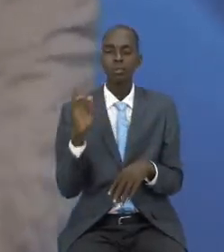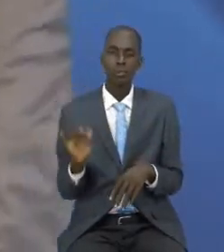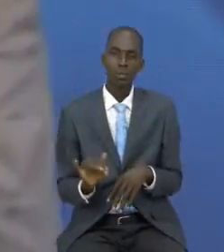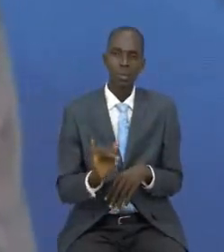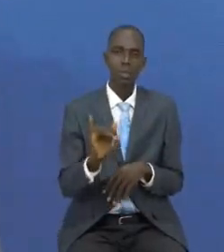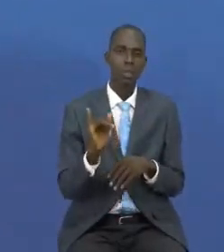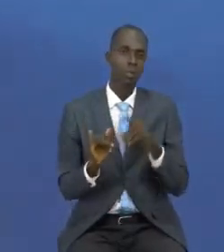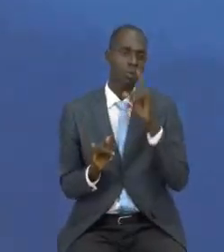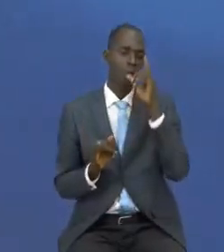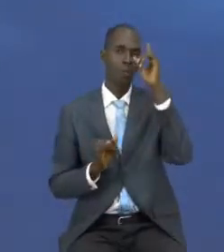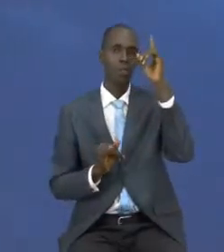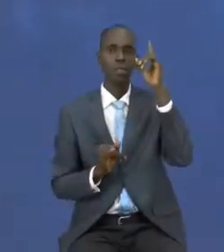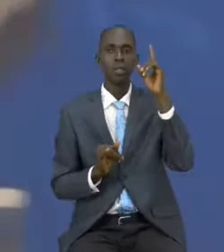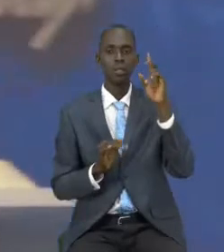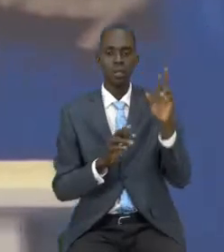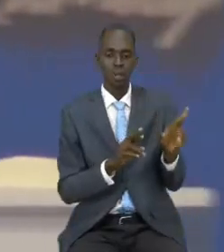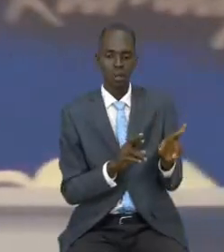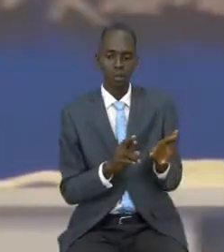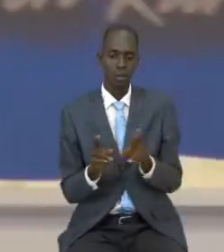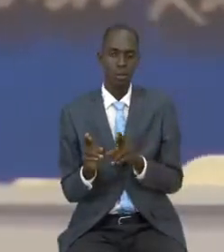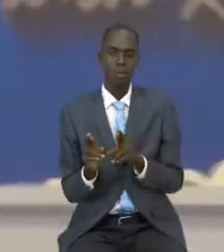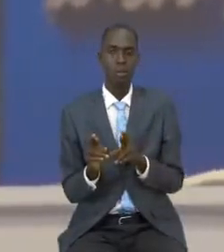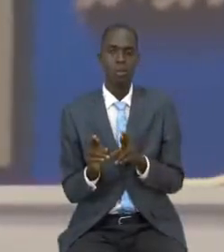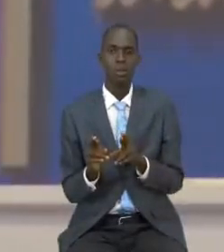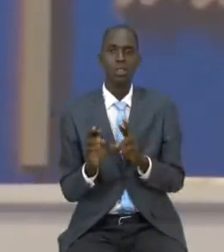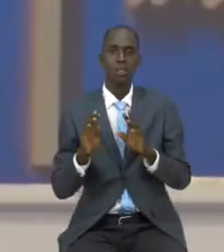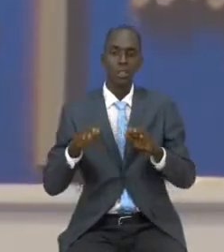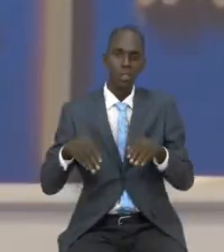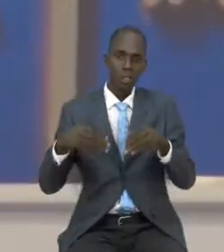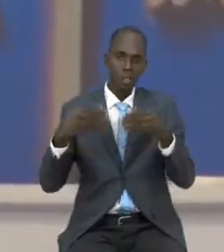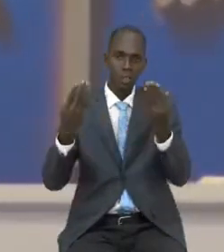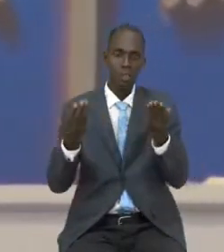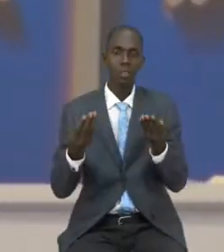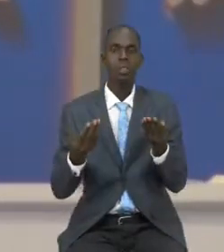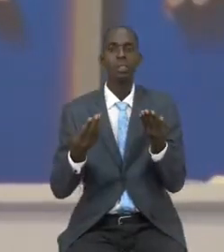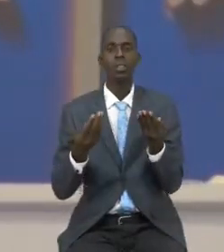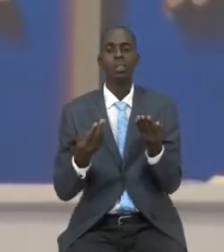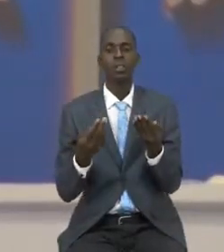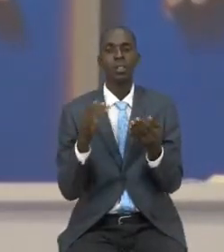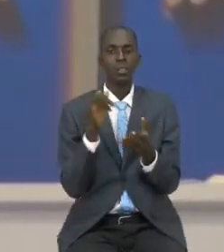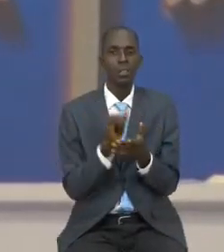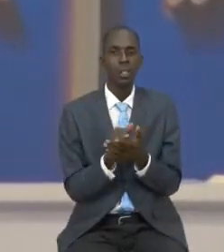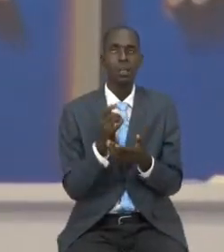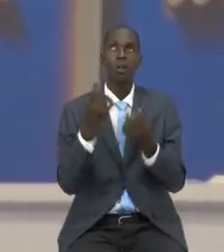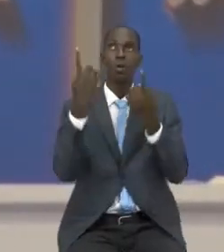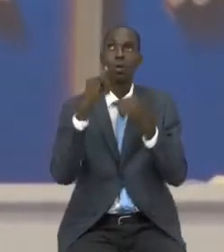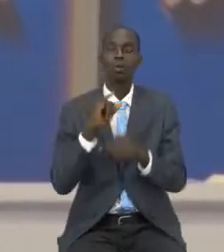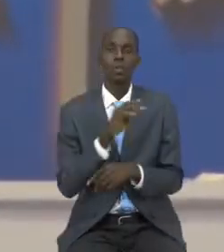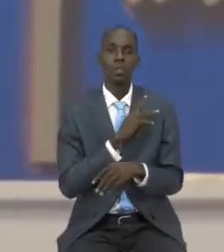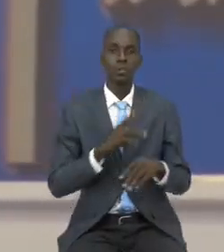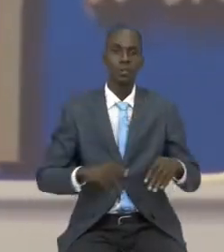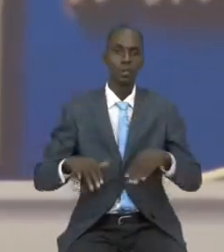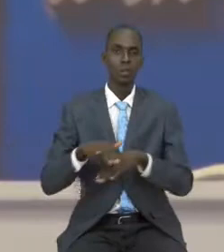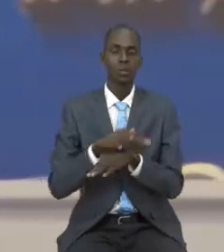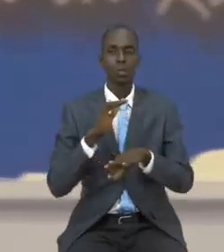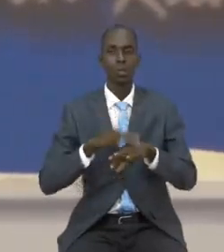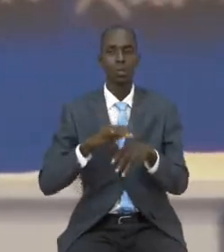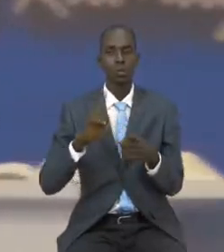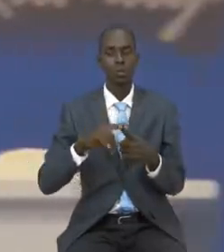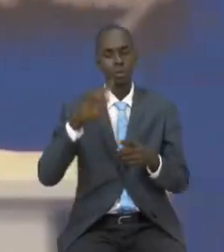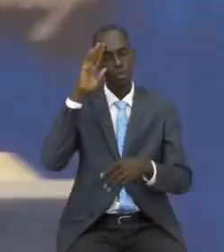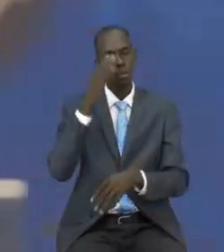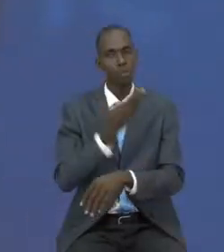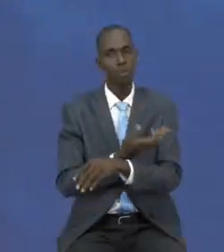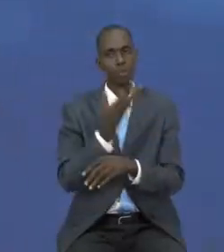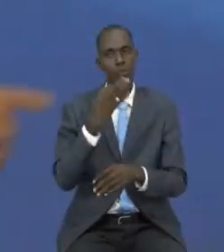already handed over that coming kingdom unto the Son of Man, unto Jesus Christ.